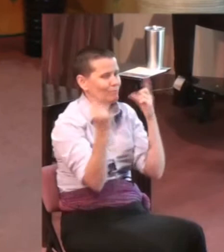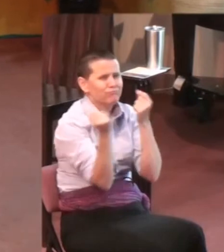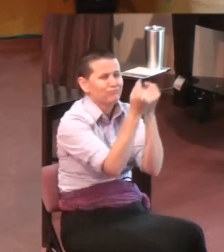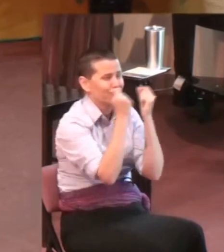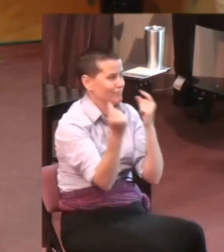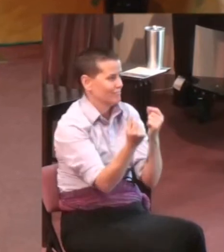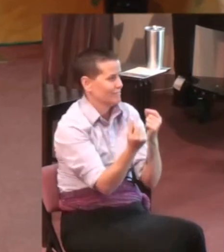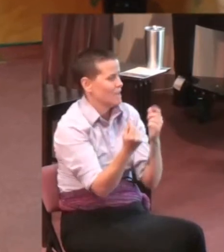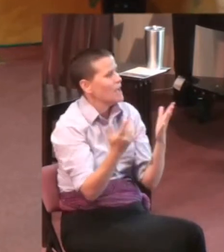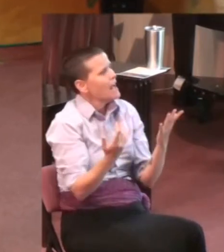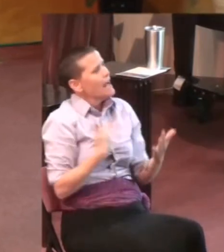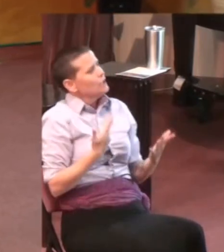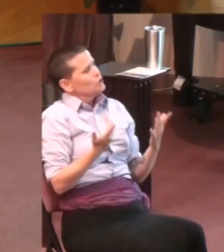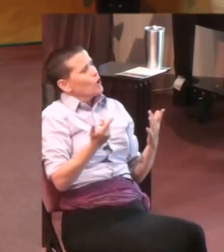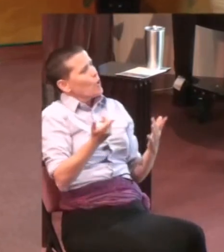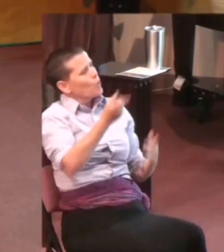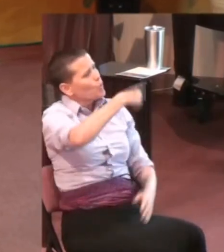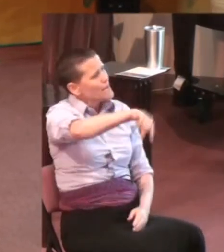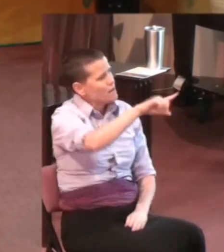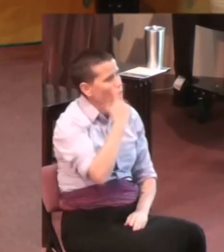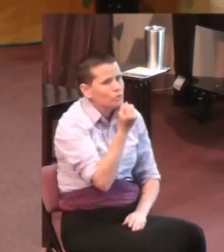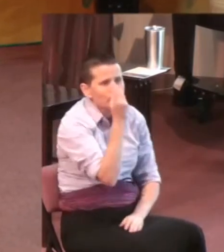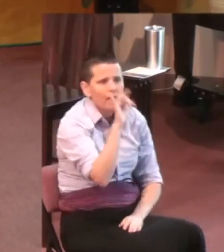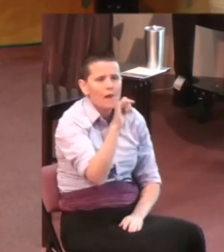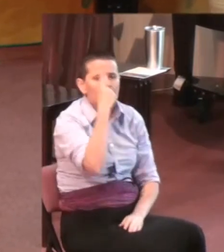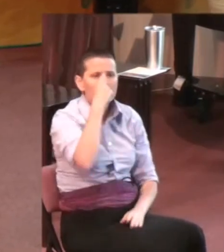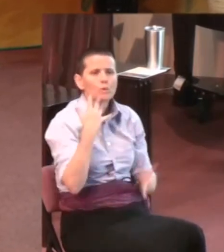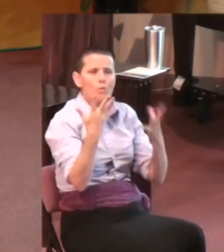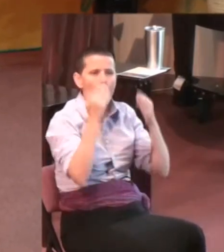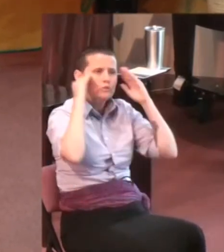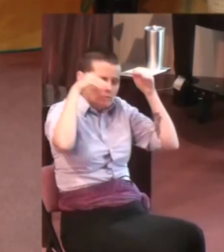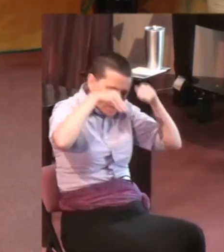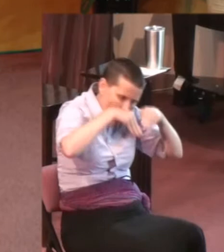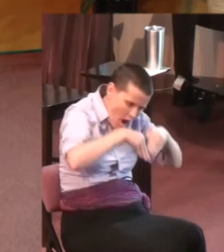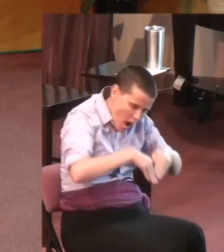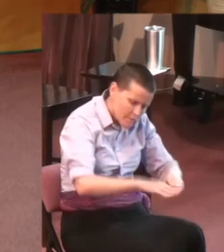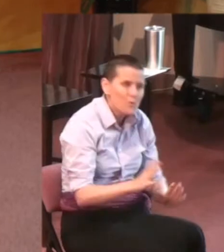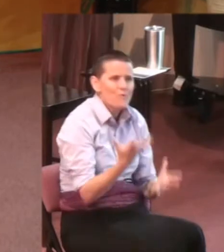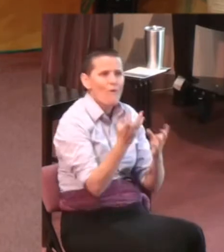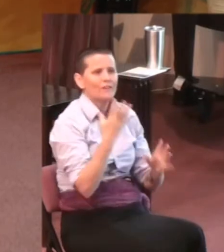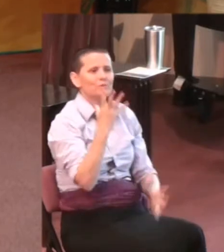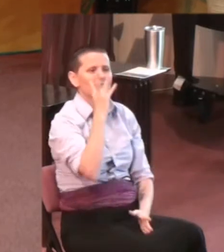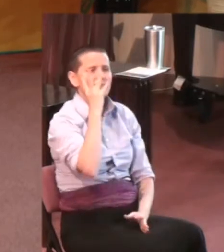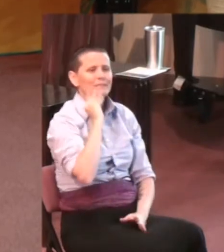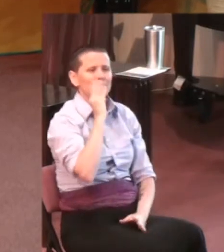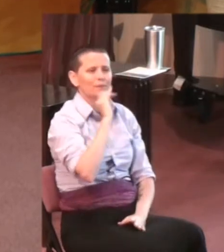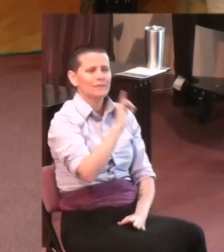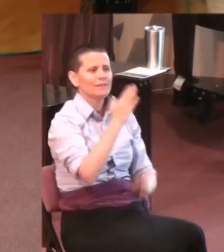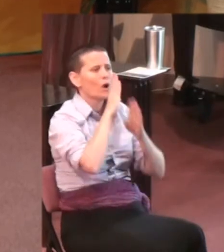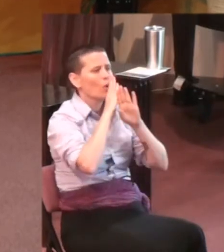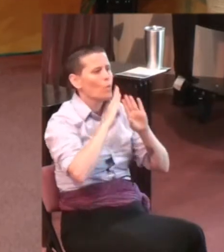get this. We crave going down to those depths where it's silent, seeing the beauty in